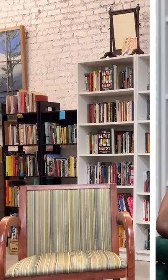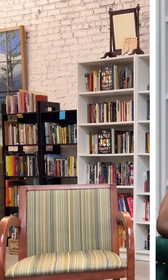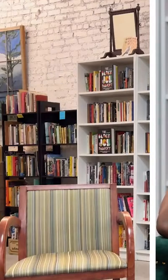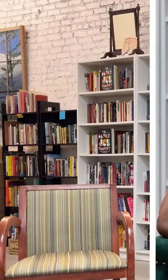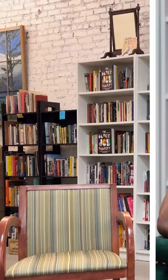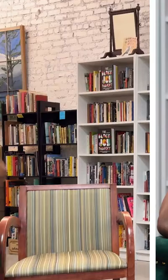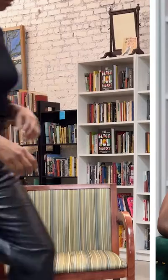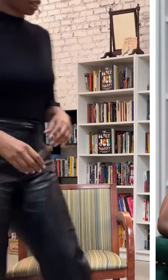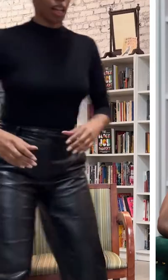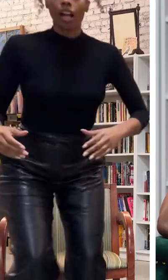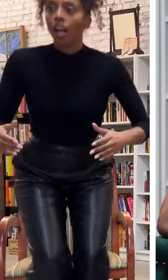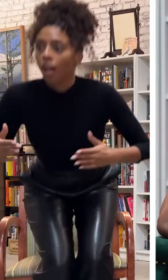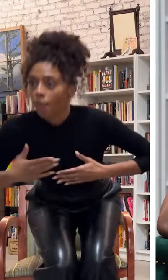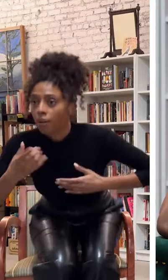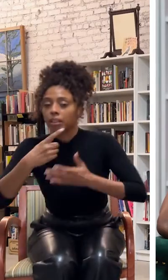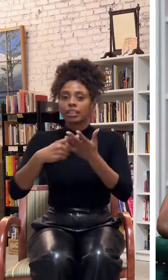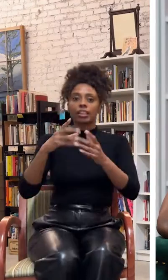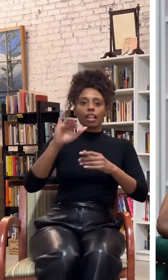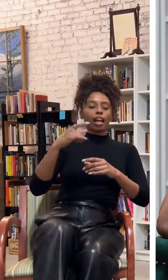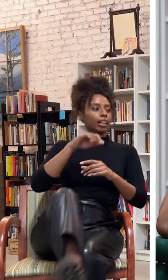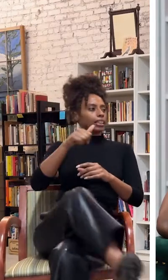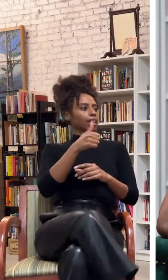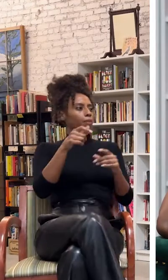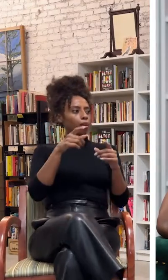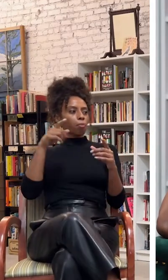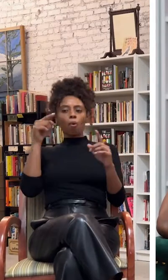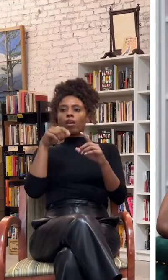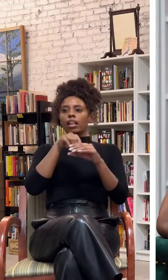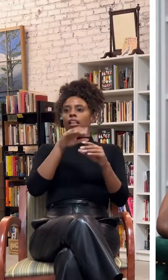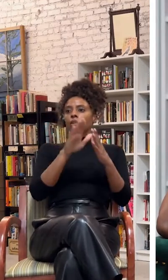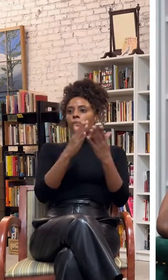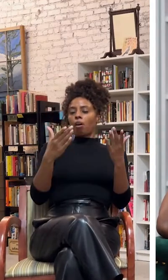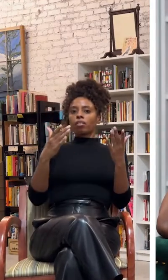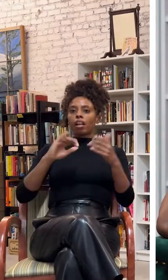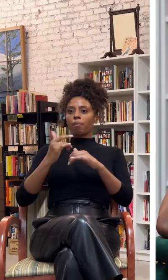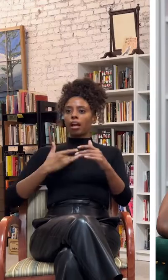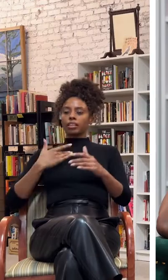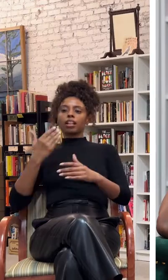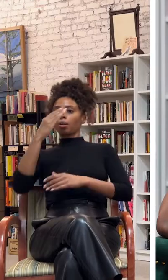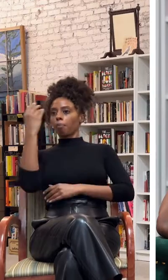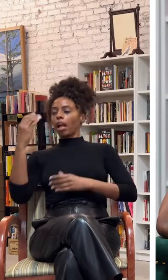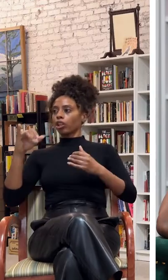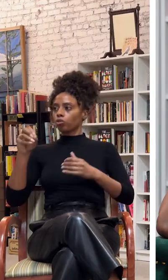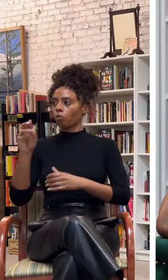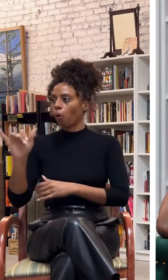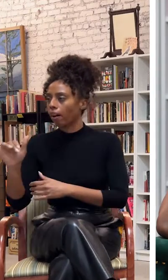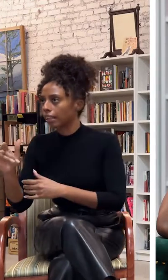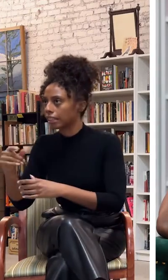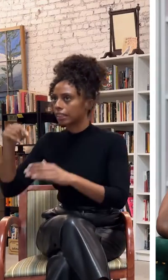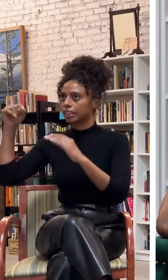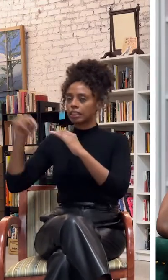potent in the book. And also it is how I understand what Black joy is. This very deep